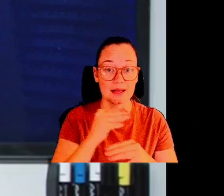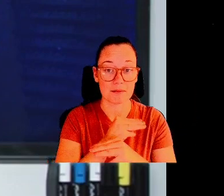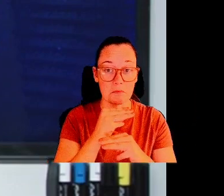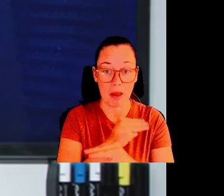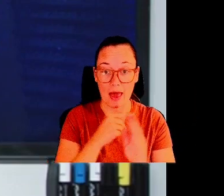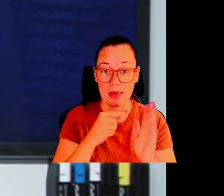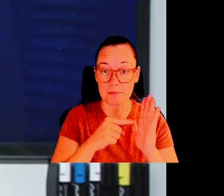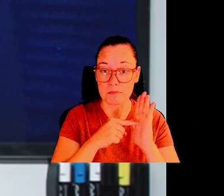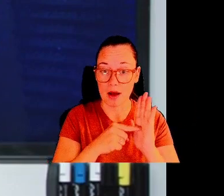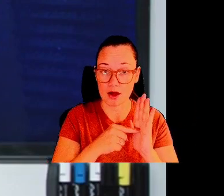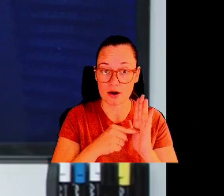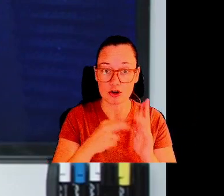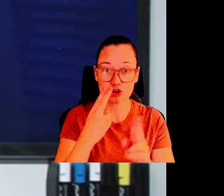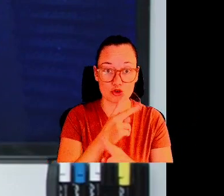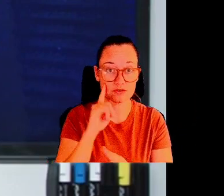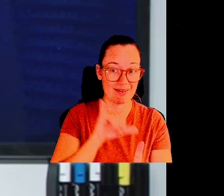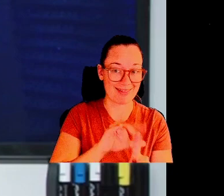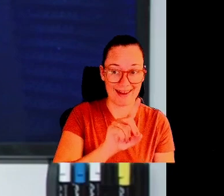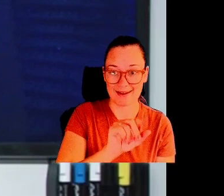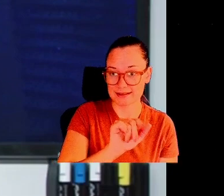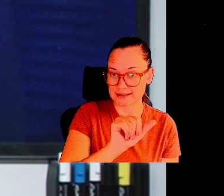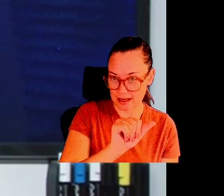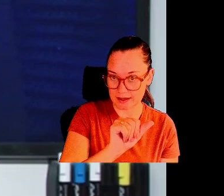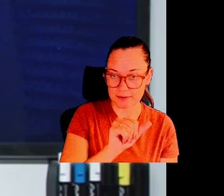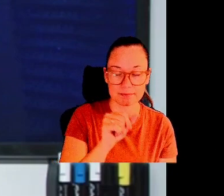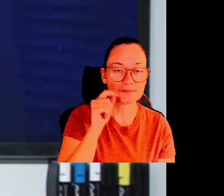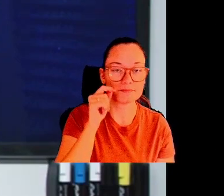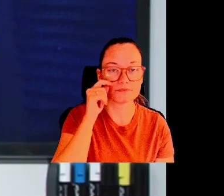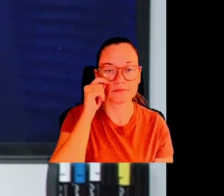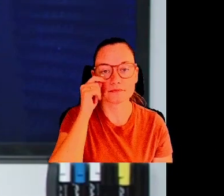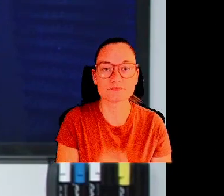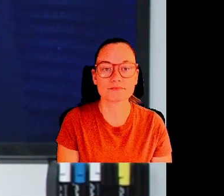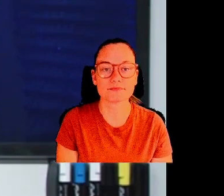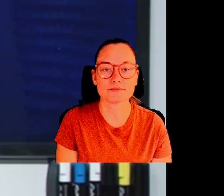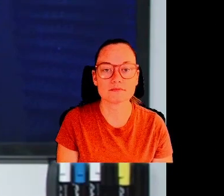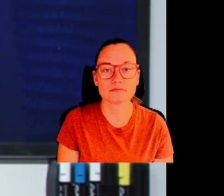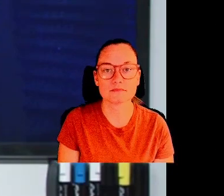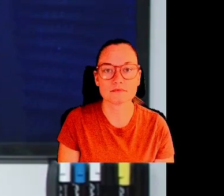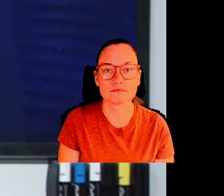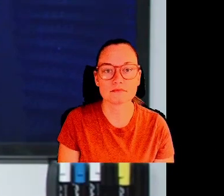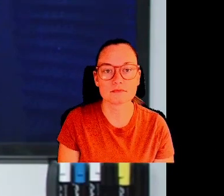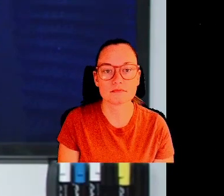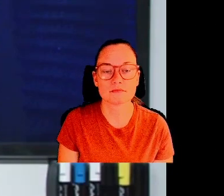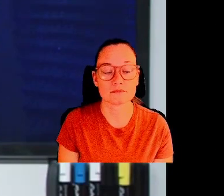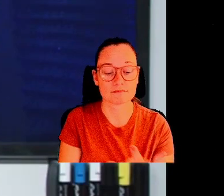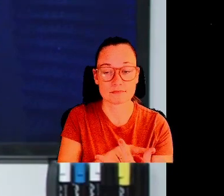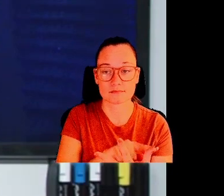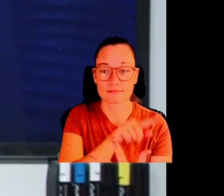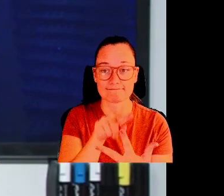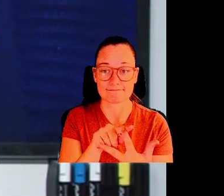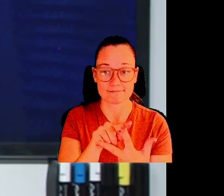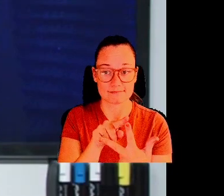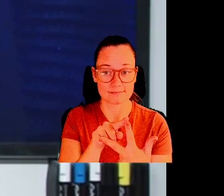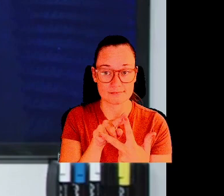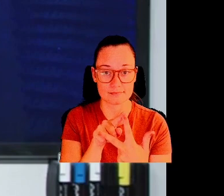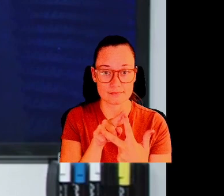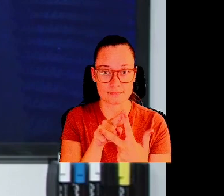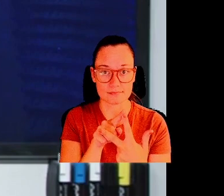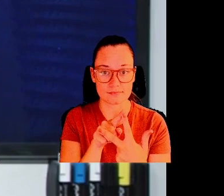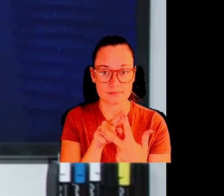model for this set of data, okay? Now, the one in the middle, Isaac, is it